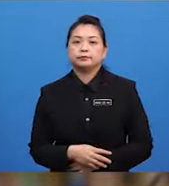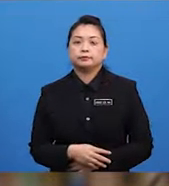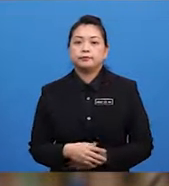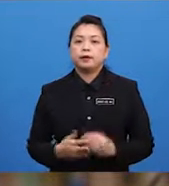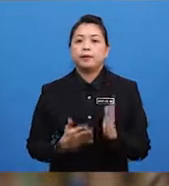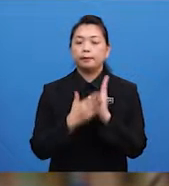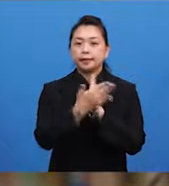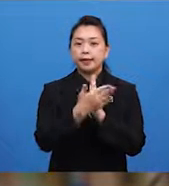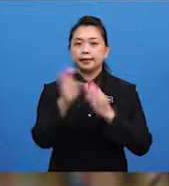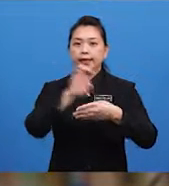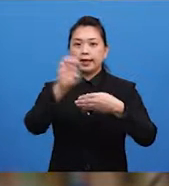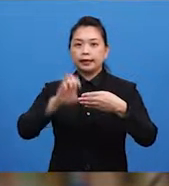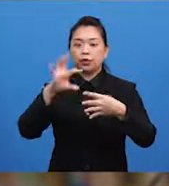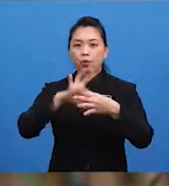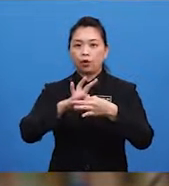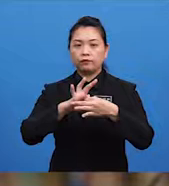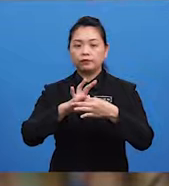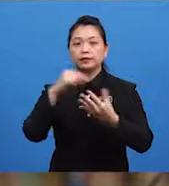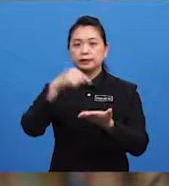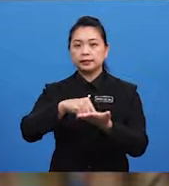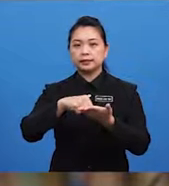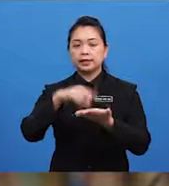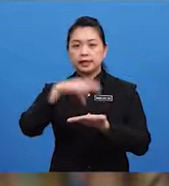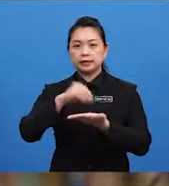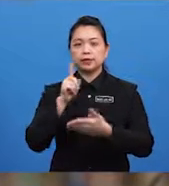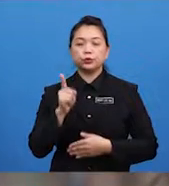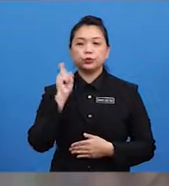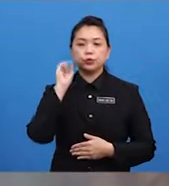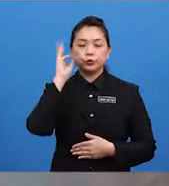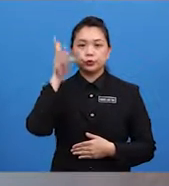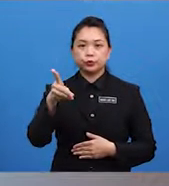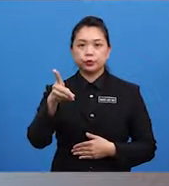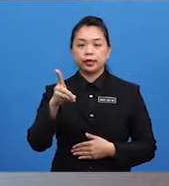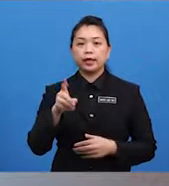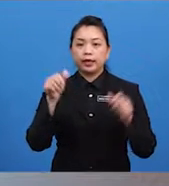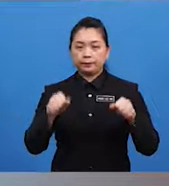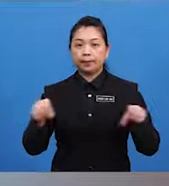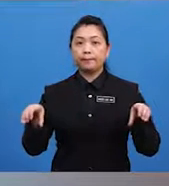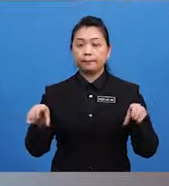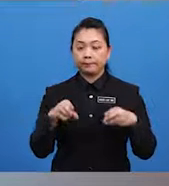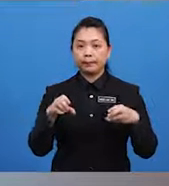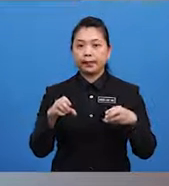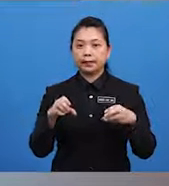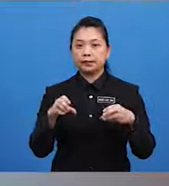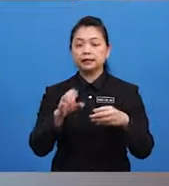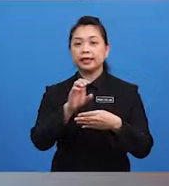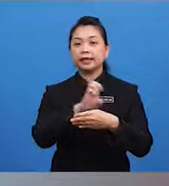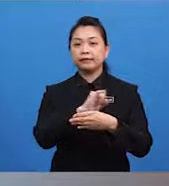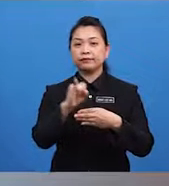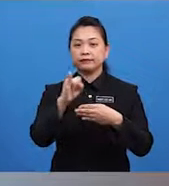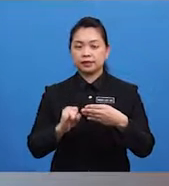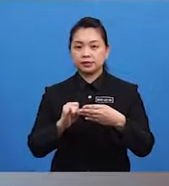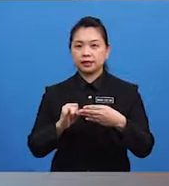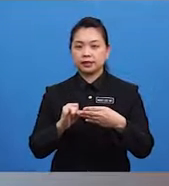By the end of this lesson, you should be able to make inferences,